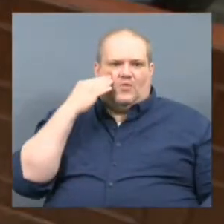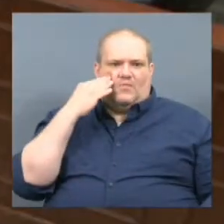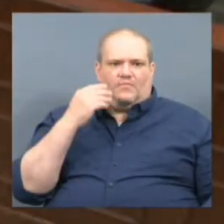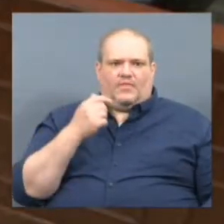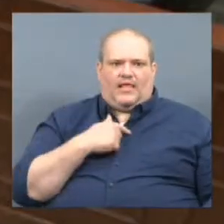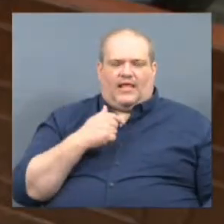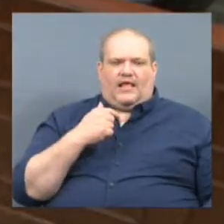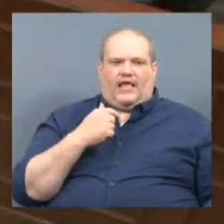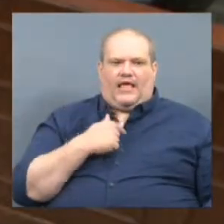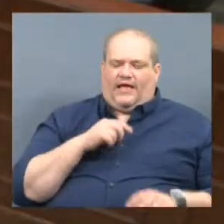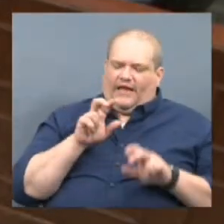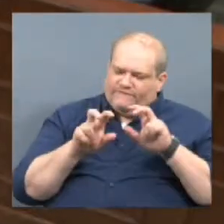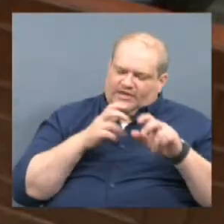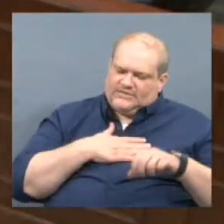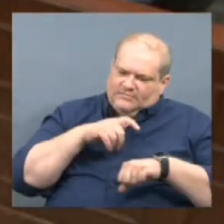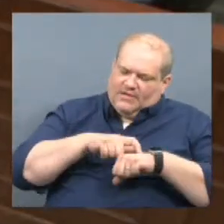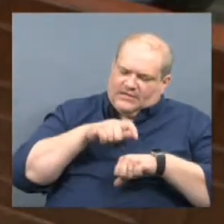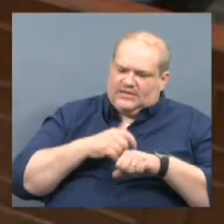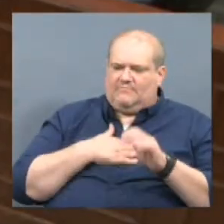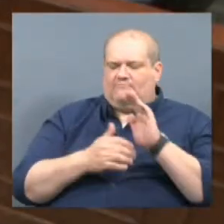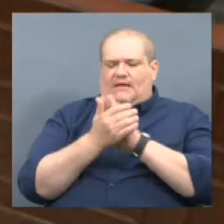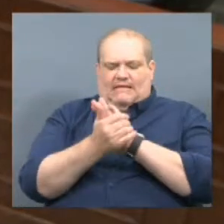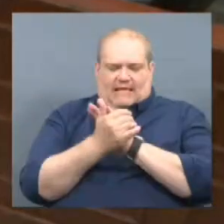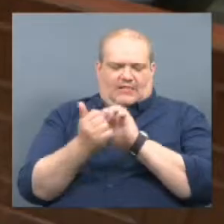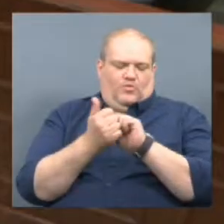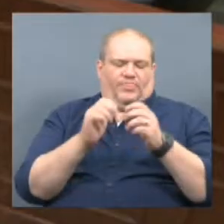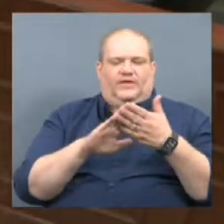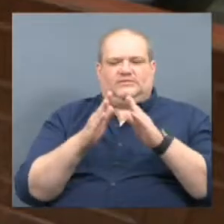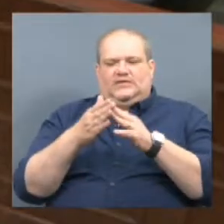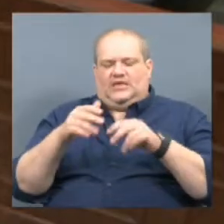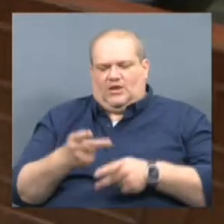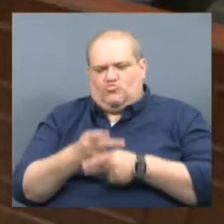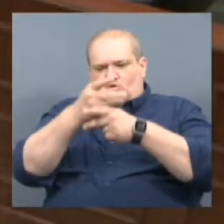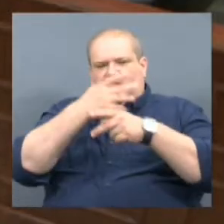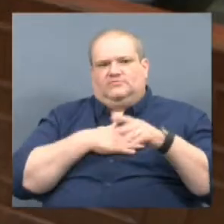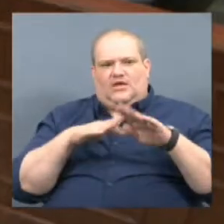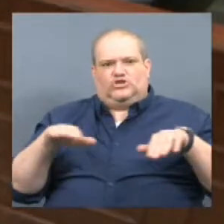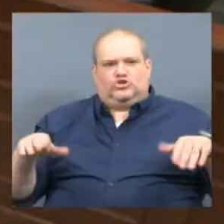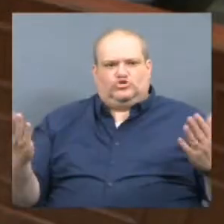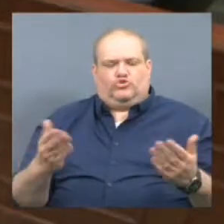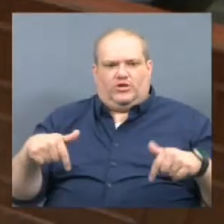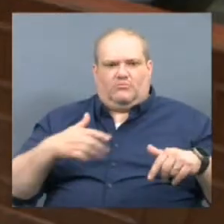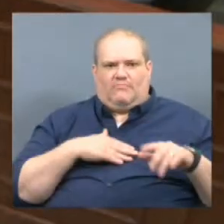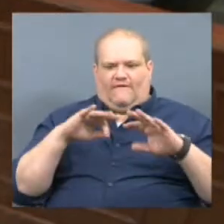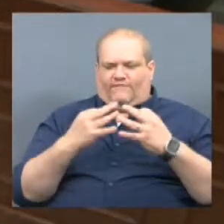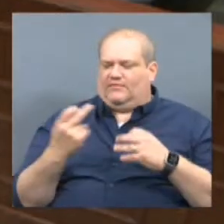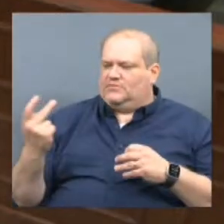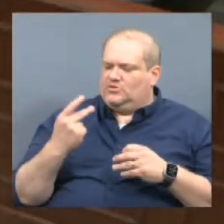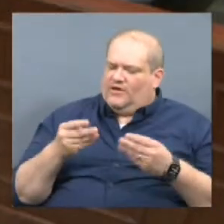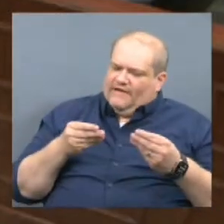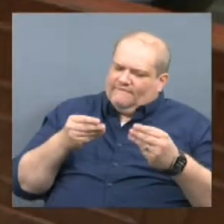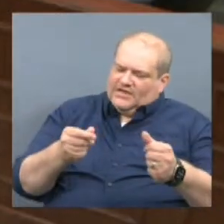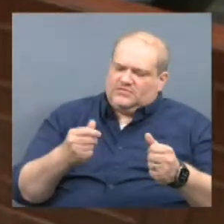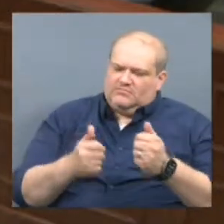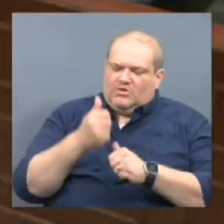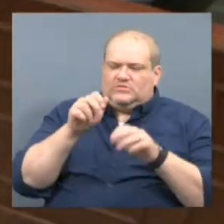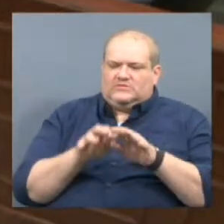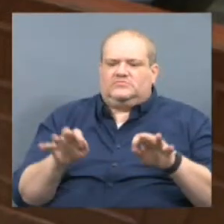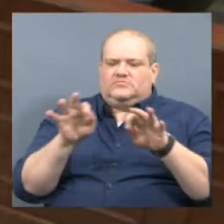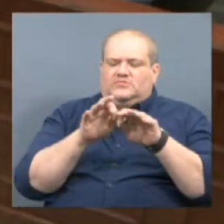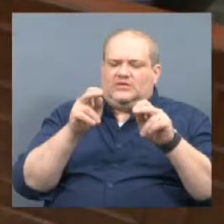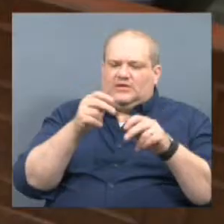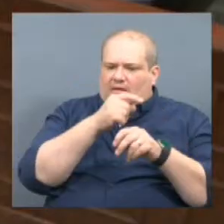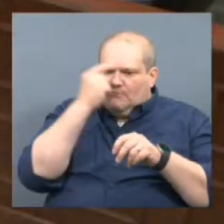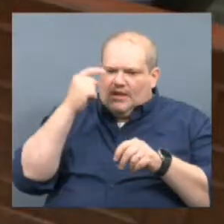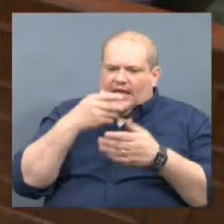I have invested my time and my talent in this city and have raised my children here. My family and I have invested in one of our most significant